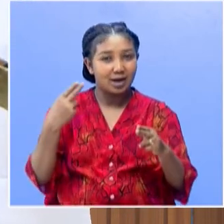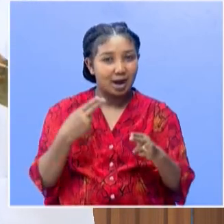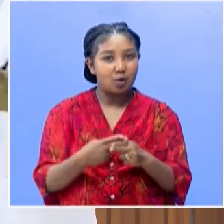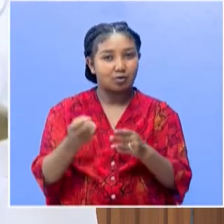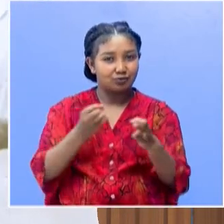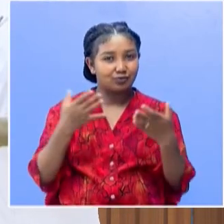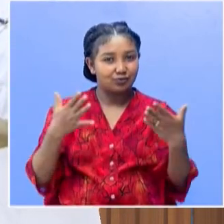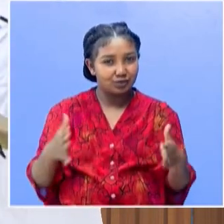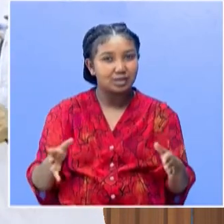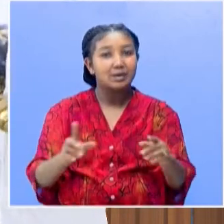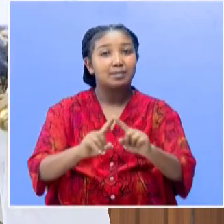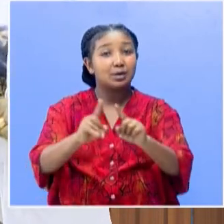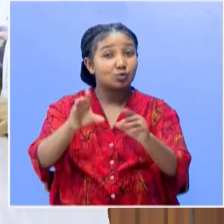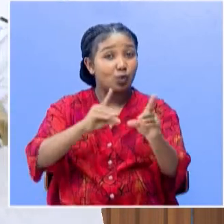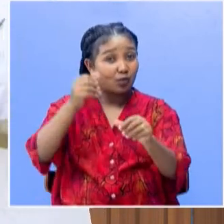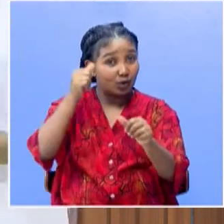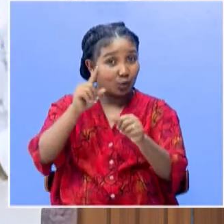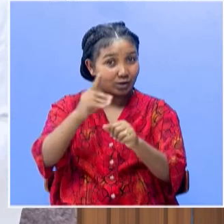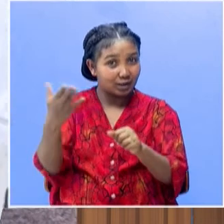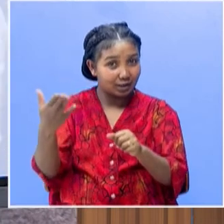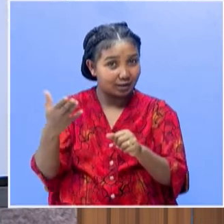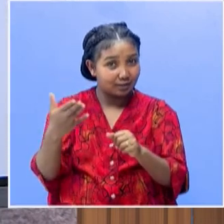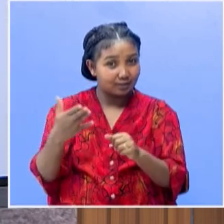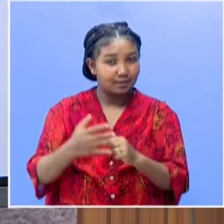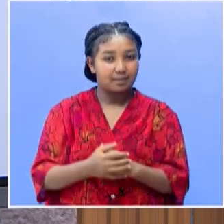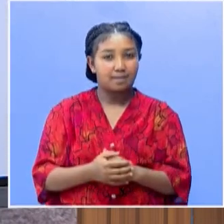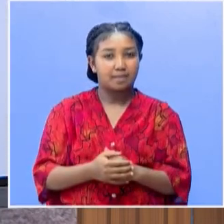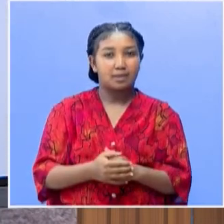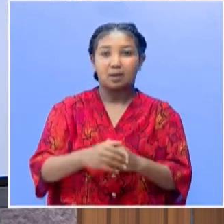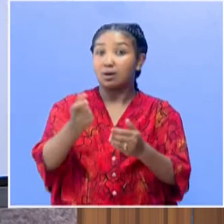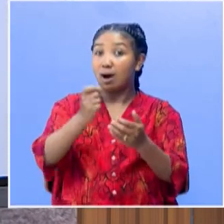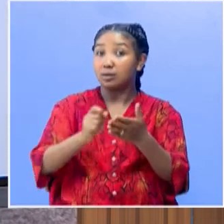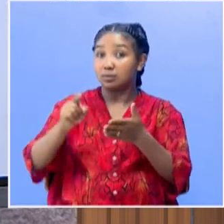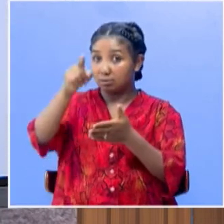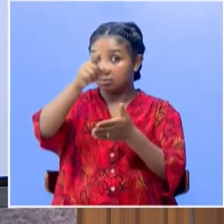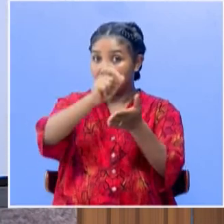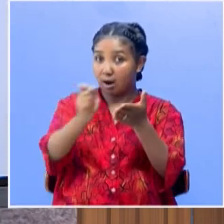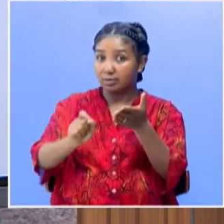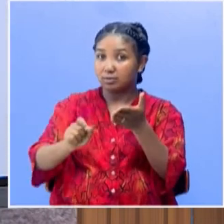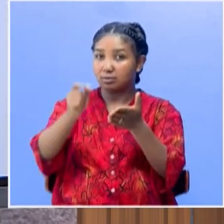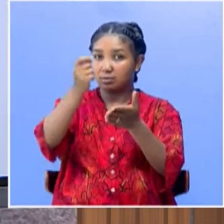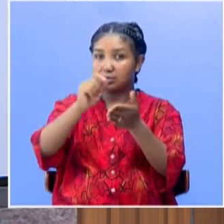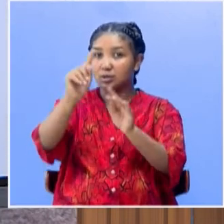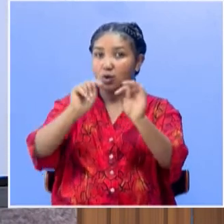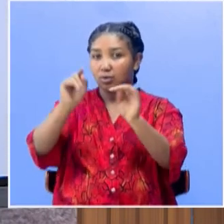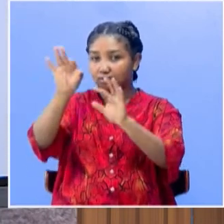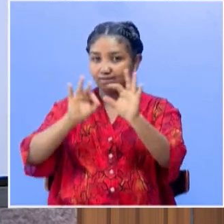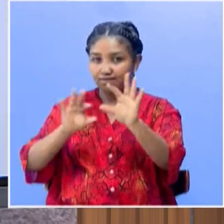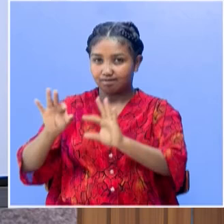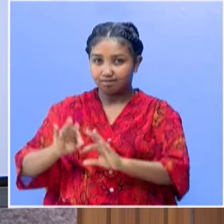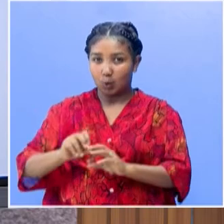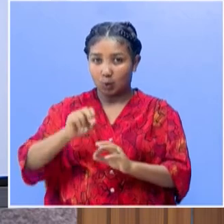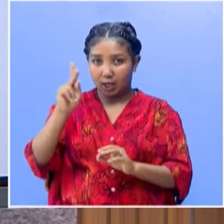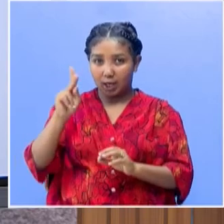tell you, but don't forget one thing. Write down these nouns that are taken from the story.